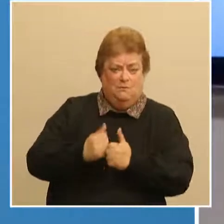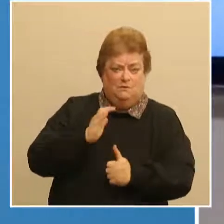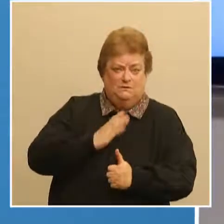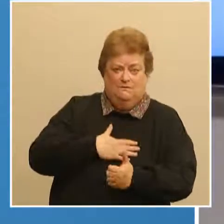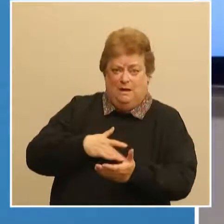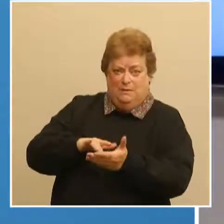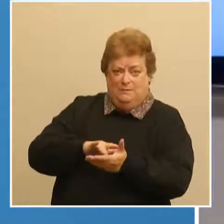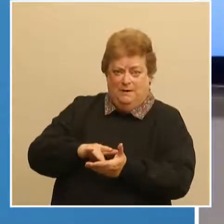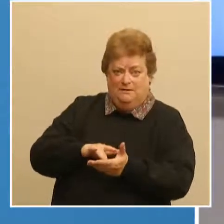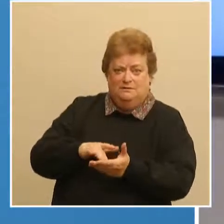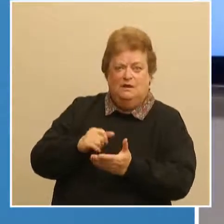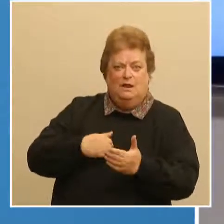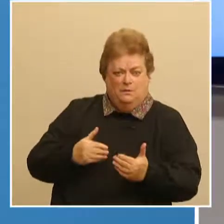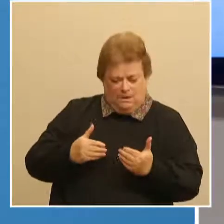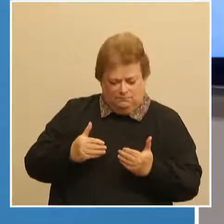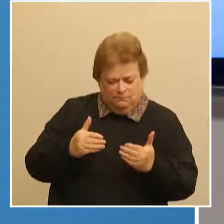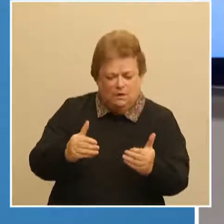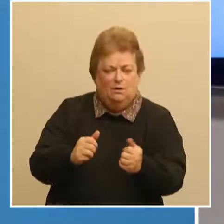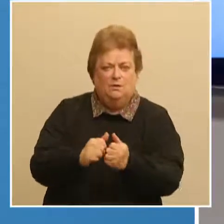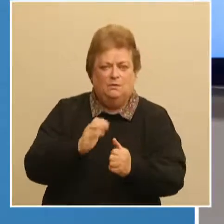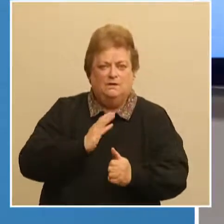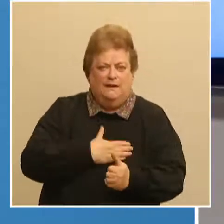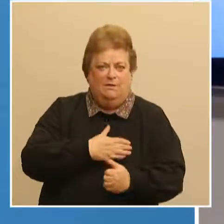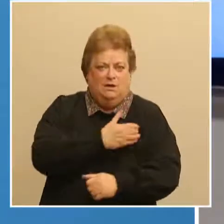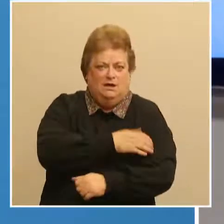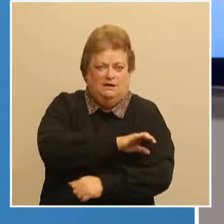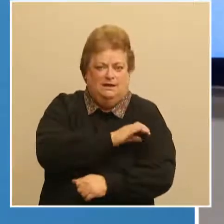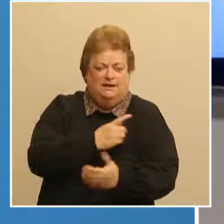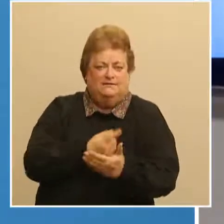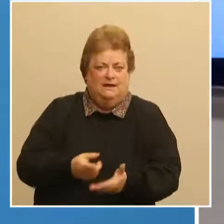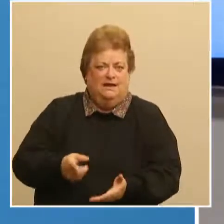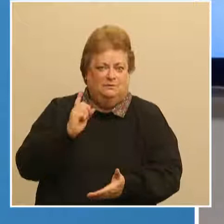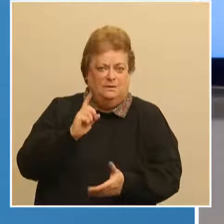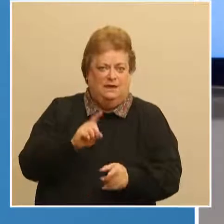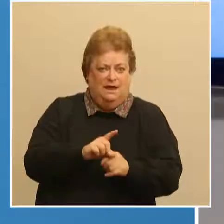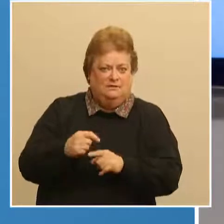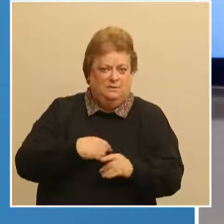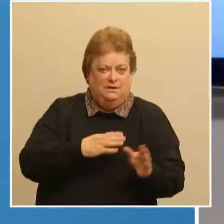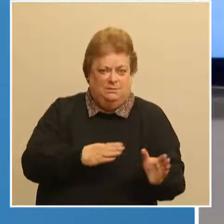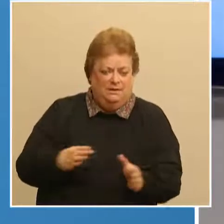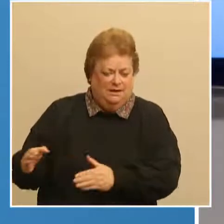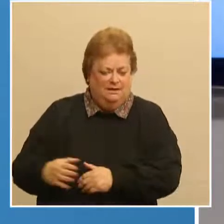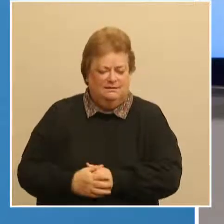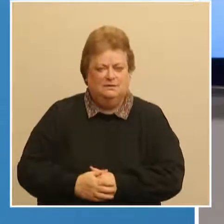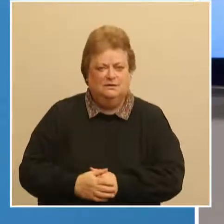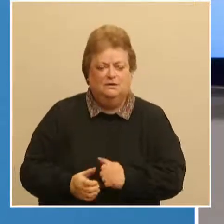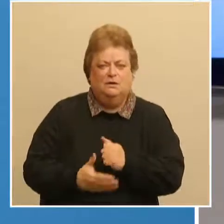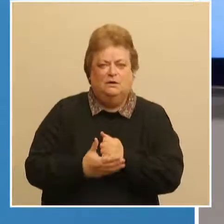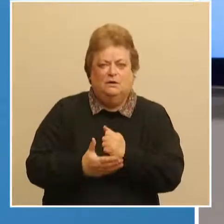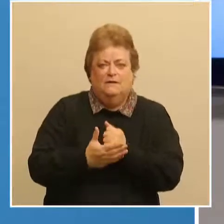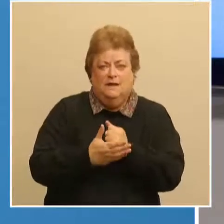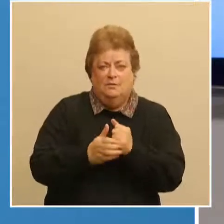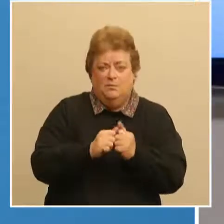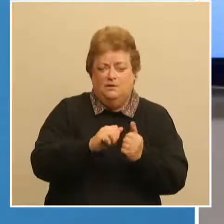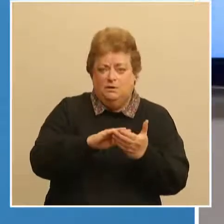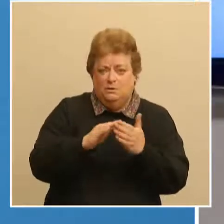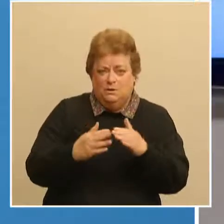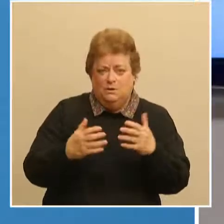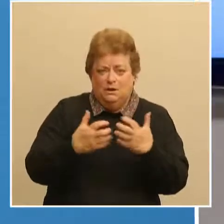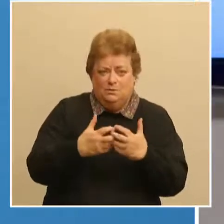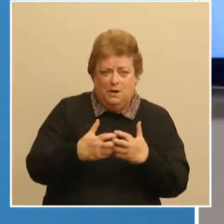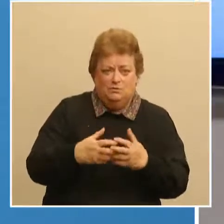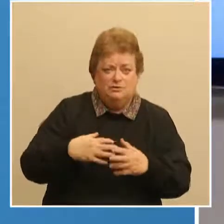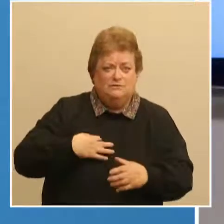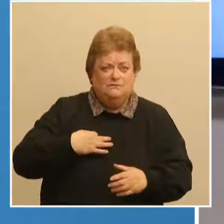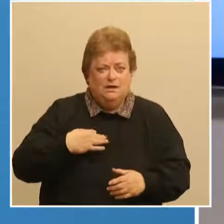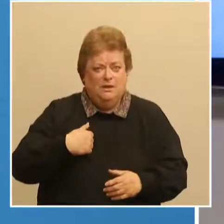supply, and we moved forward with our clinics last week as planned. With assistance from our community partners and volunteers, we